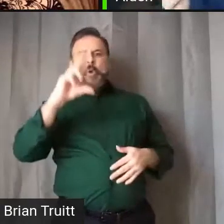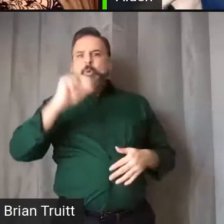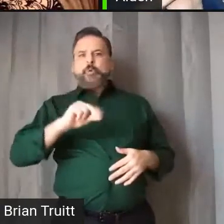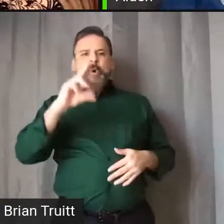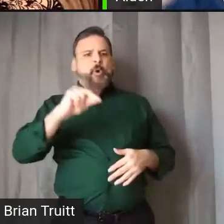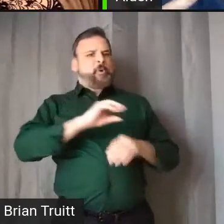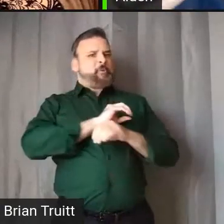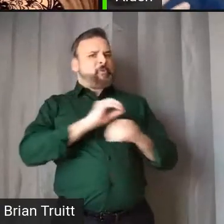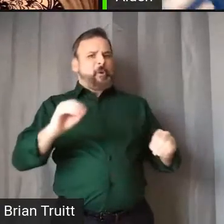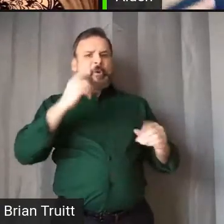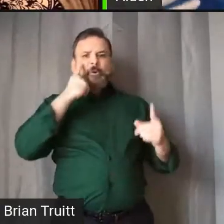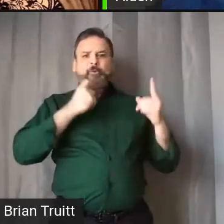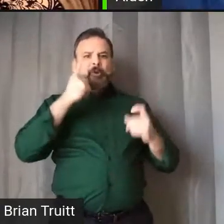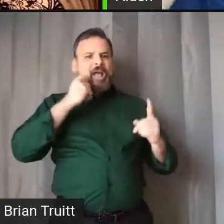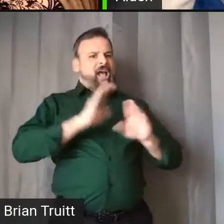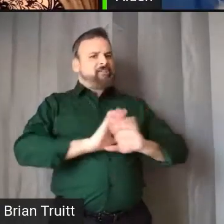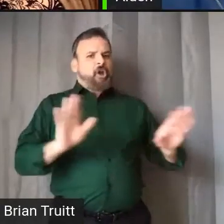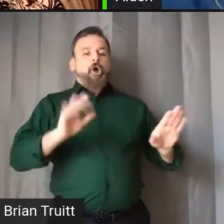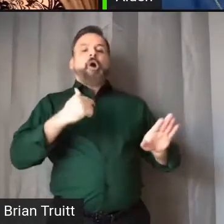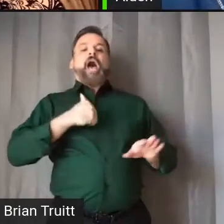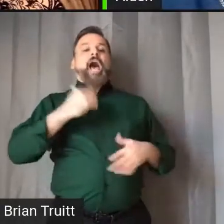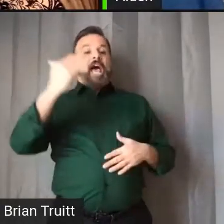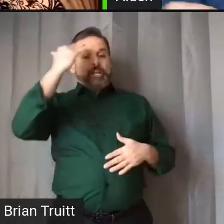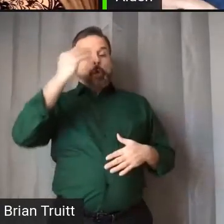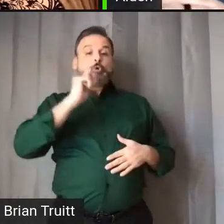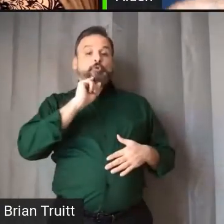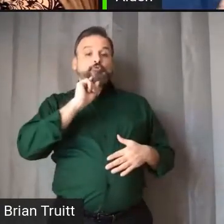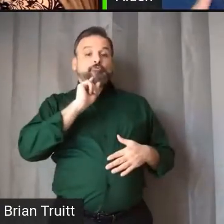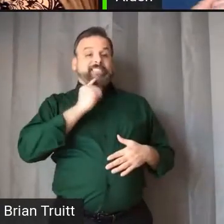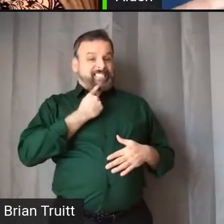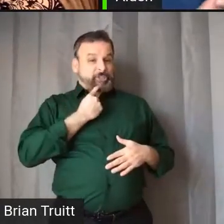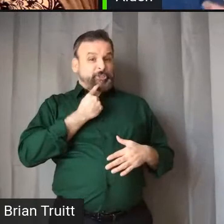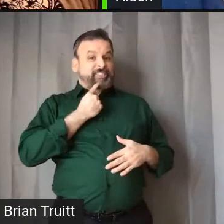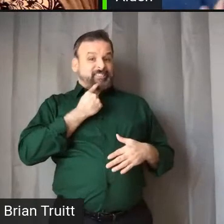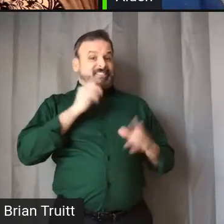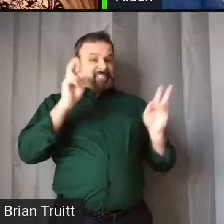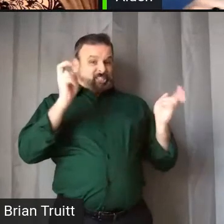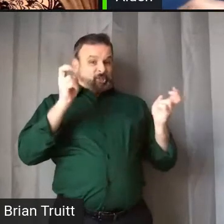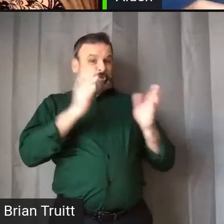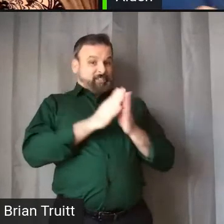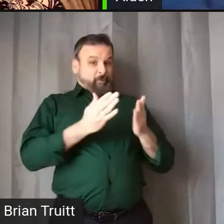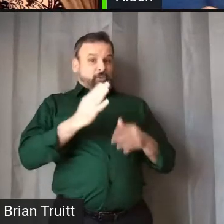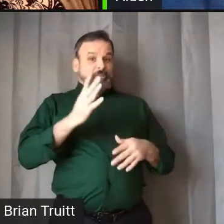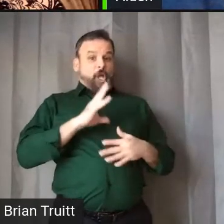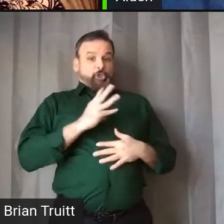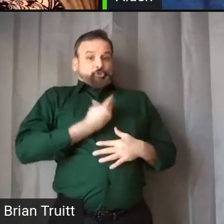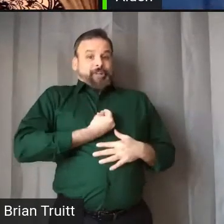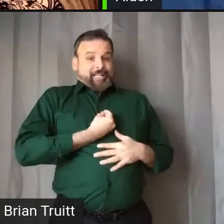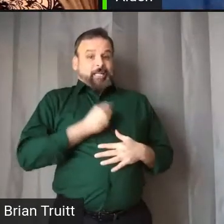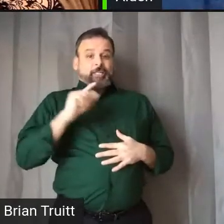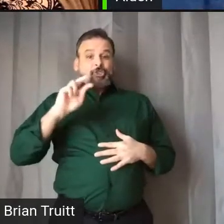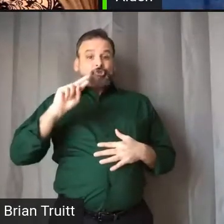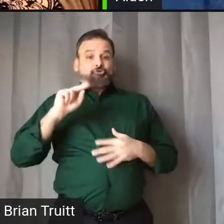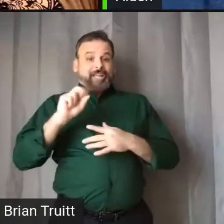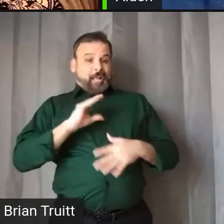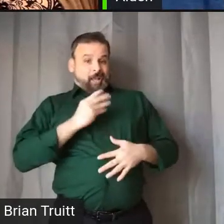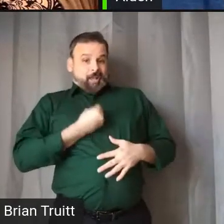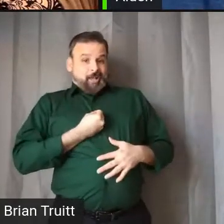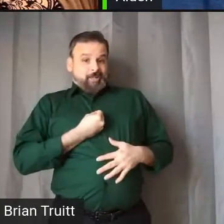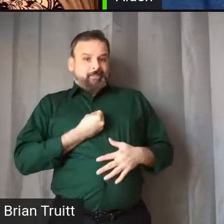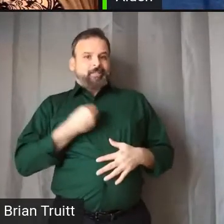at all. Like I know that it deals with really heavy issues of, you know, transness and